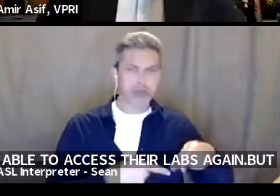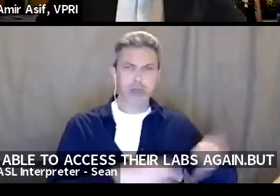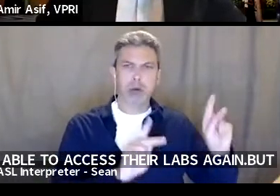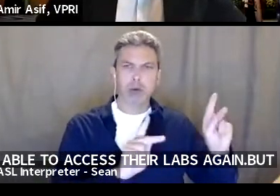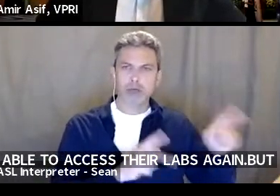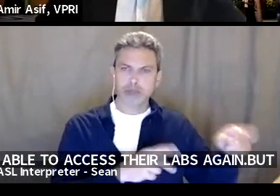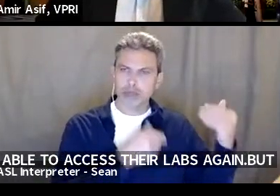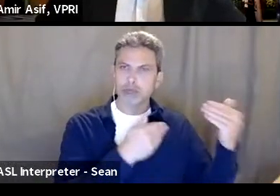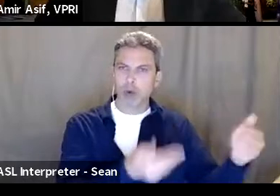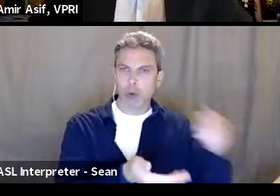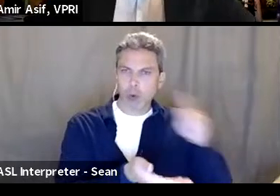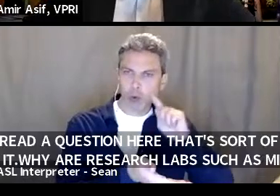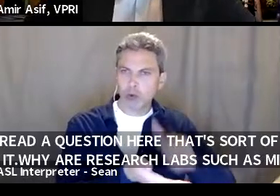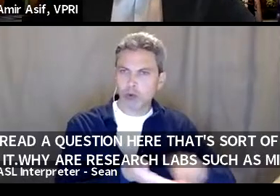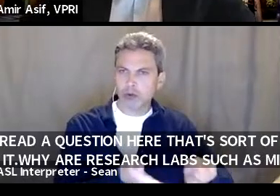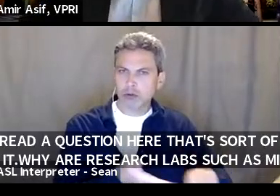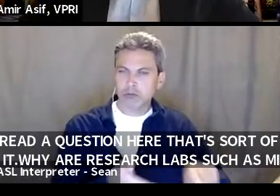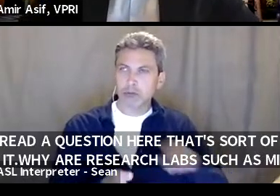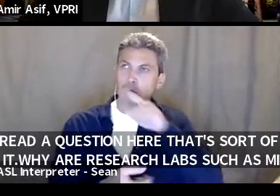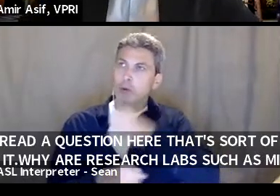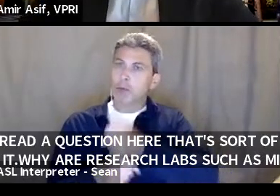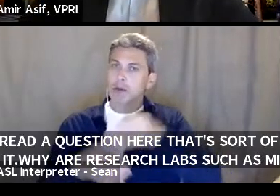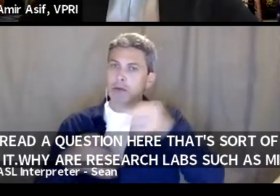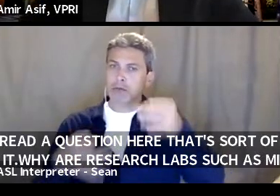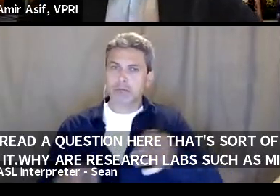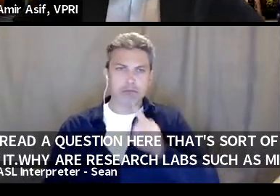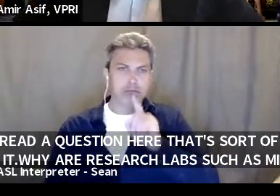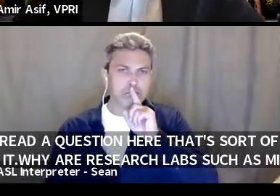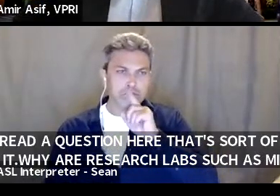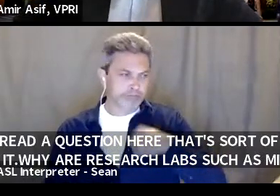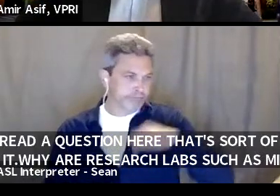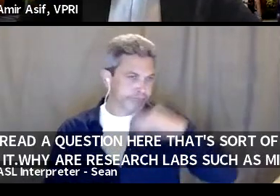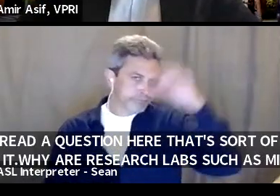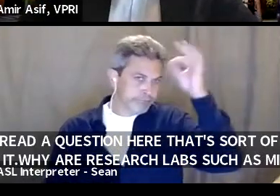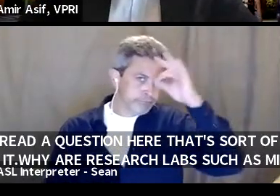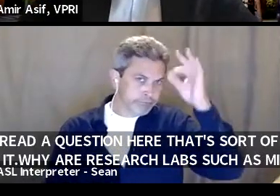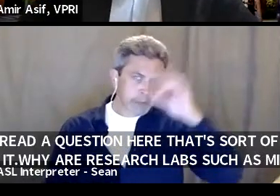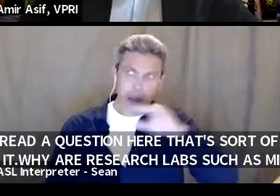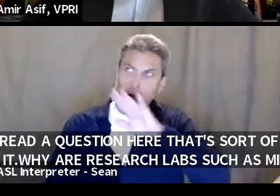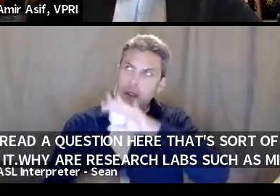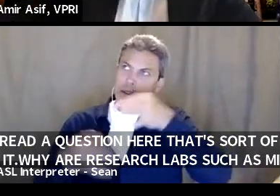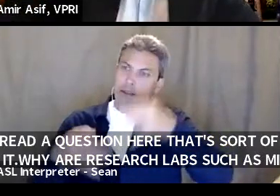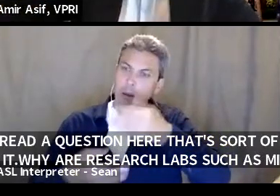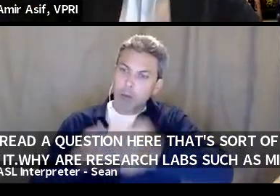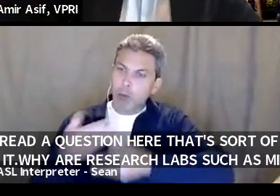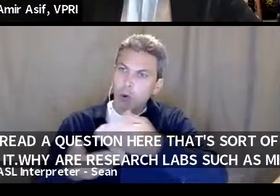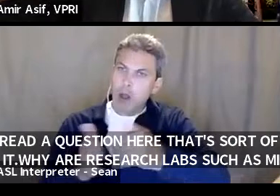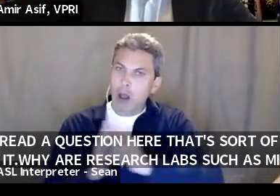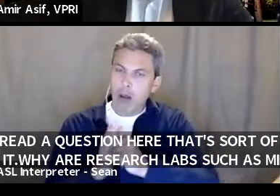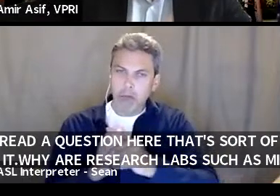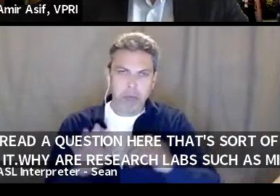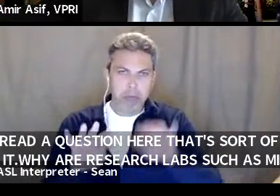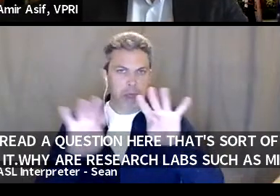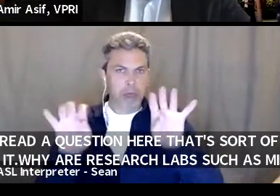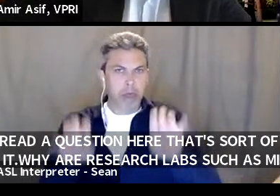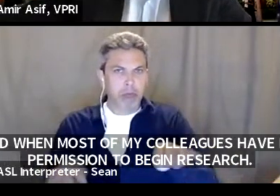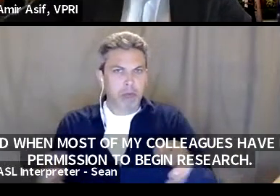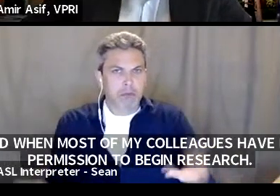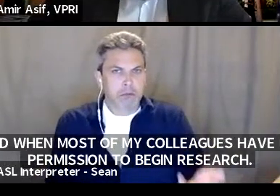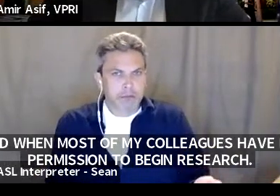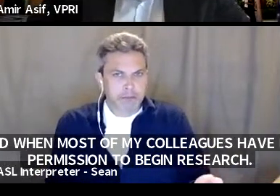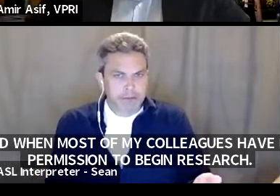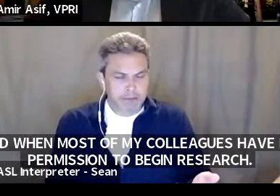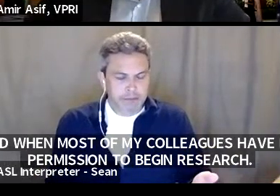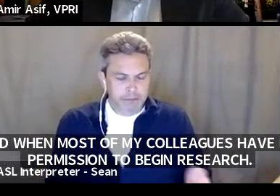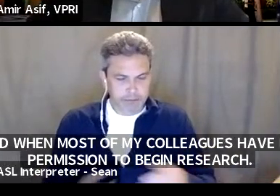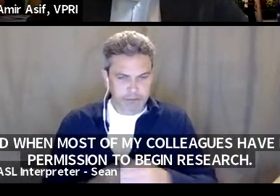information has been given about how these decisions are made and who is making these decisions. And it goes on to sort of question